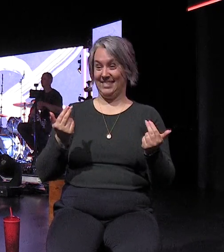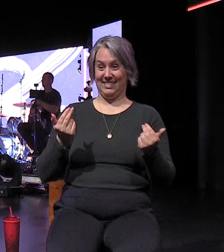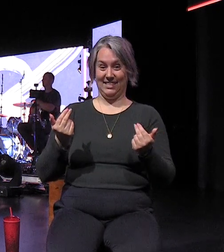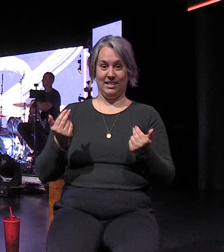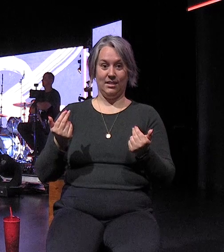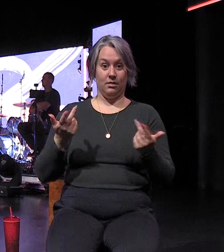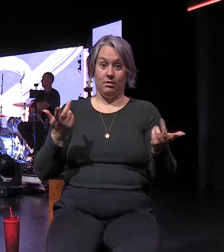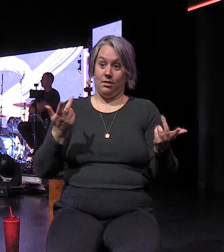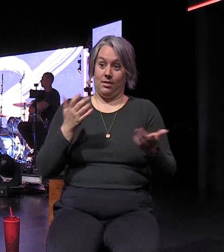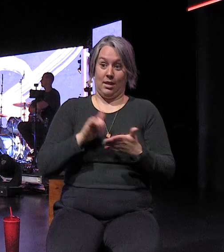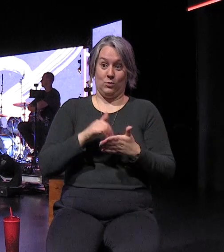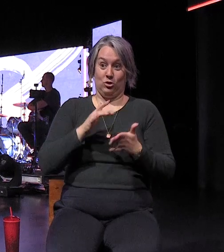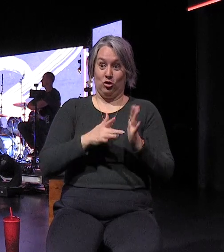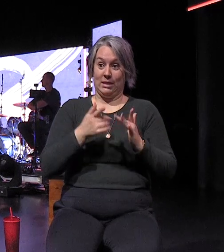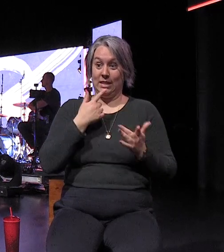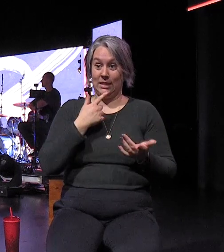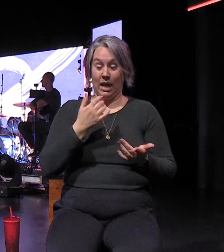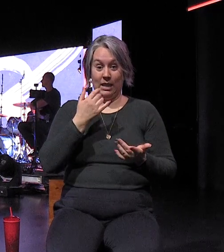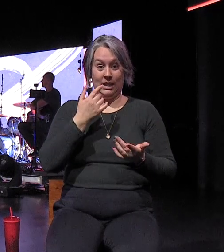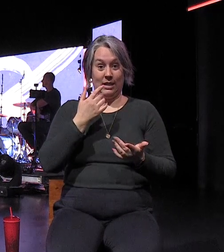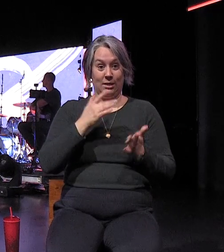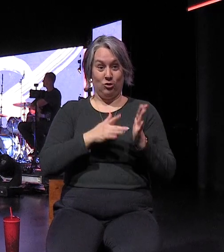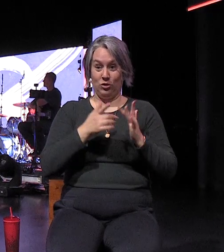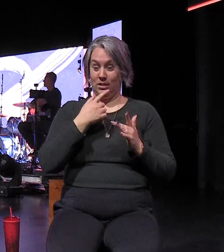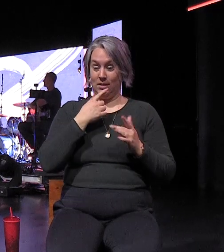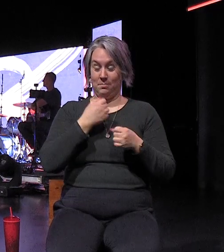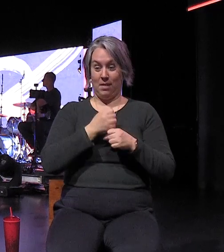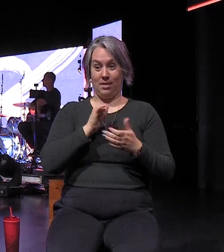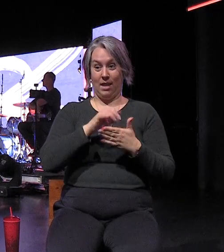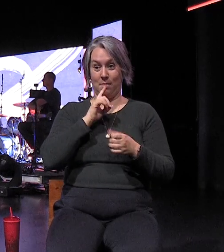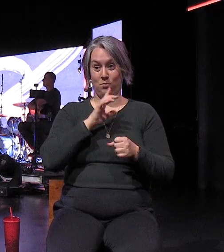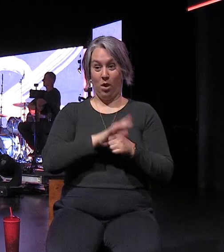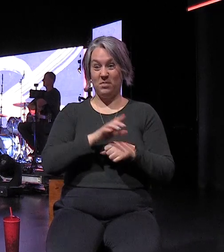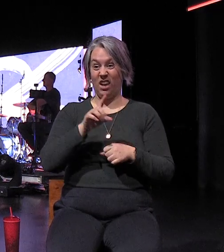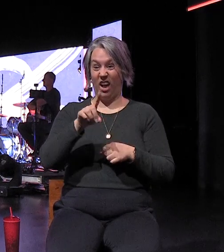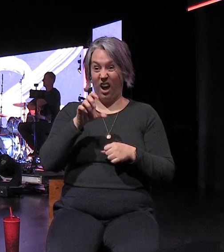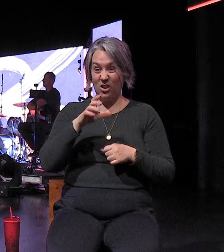I'm just saying, if Jesus is making that a promise.